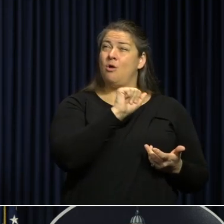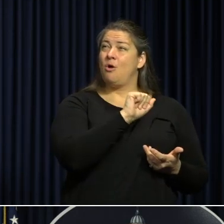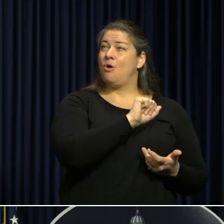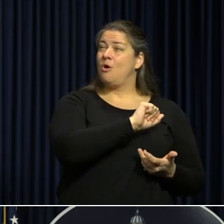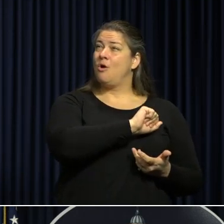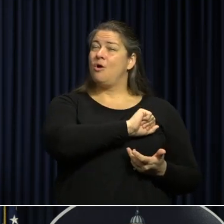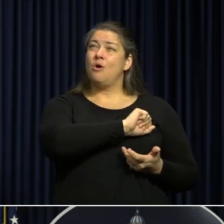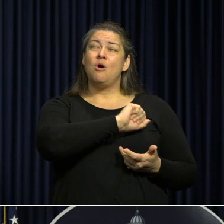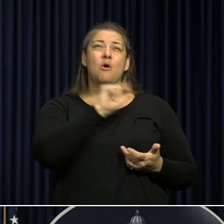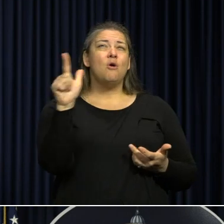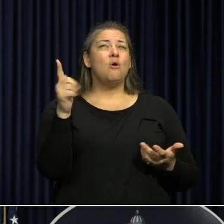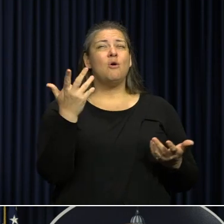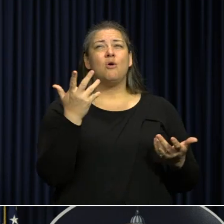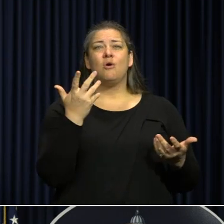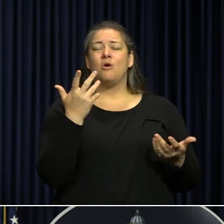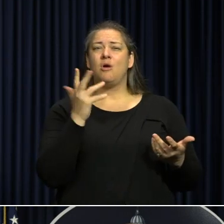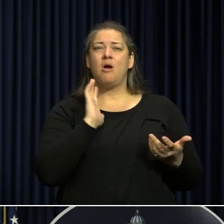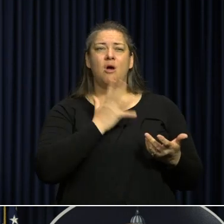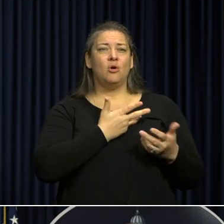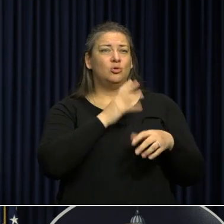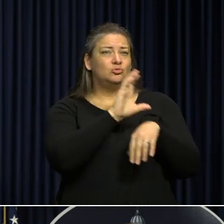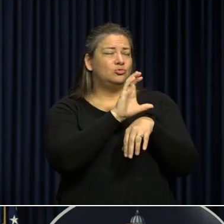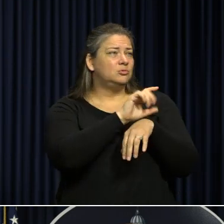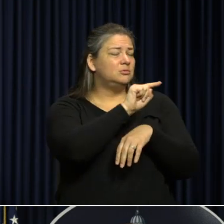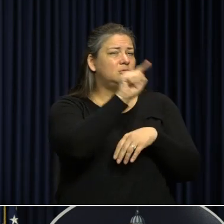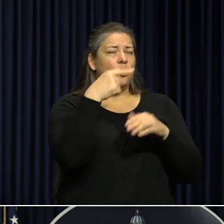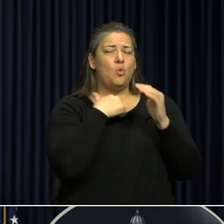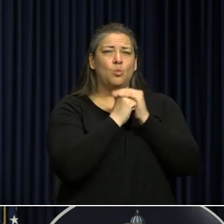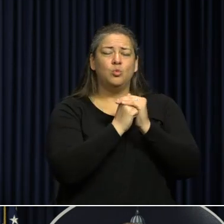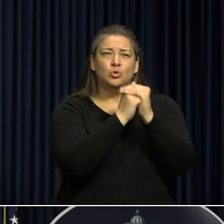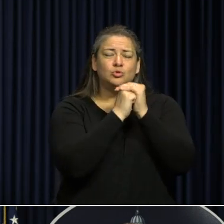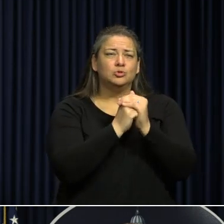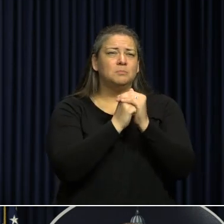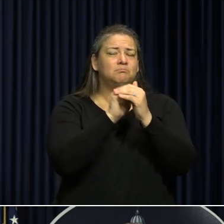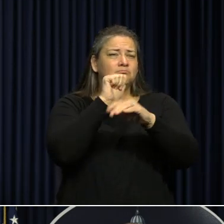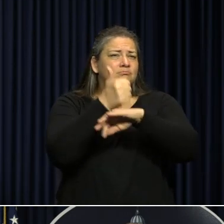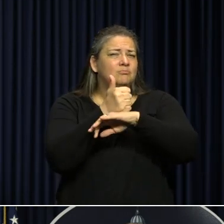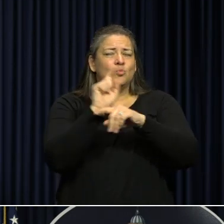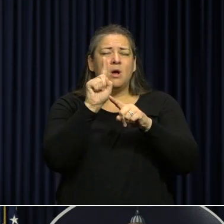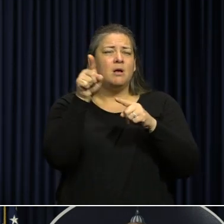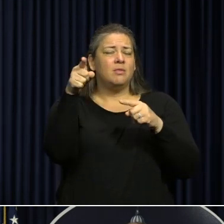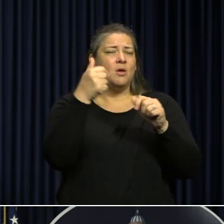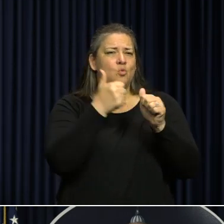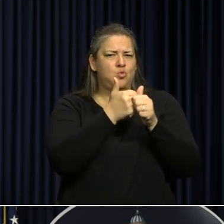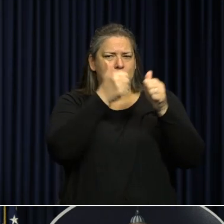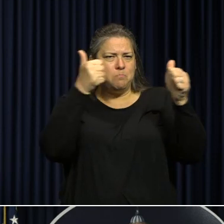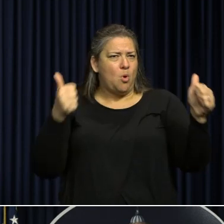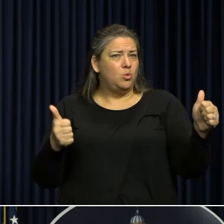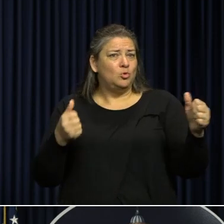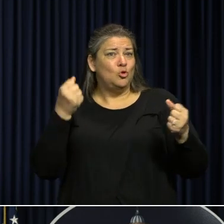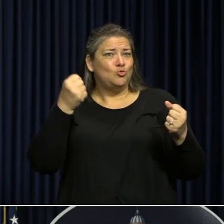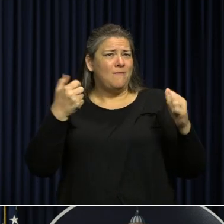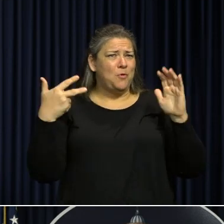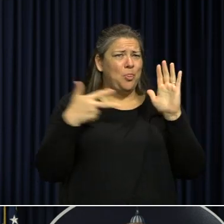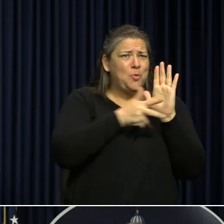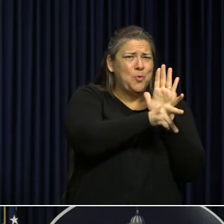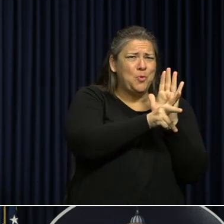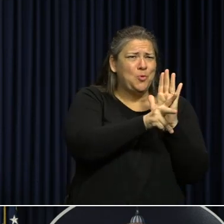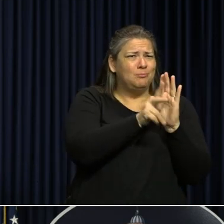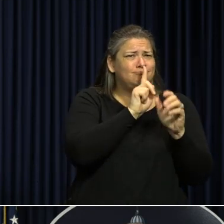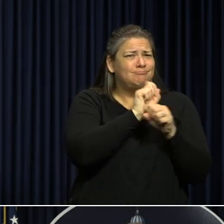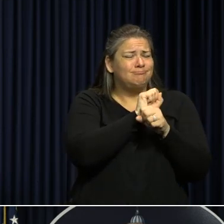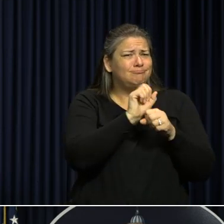number of our houses of worship, worshiping remotely, doing drive-in services, probably than any